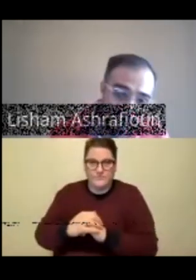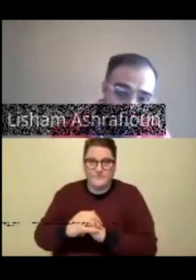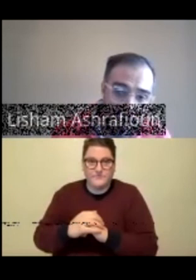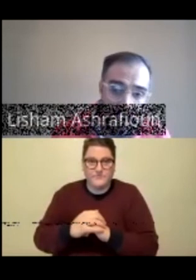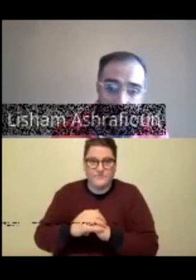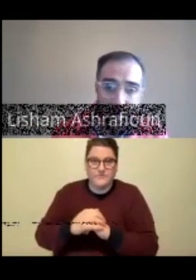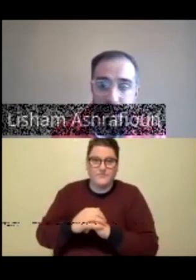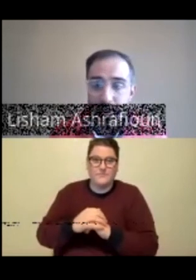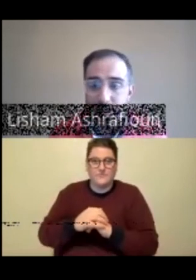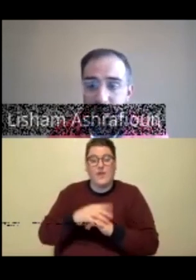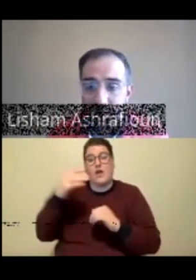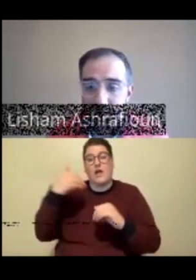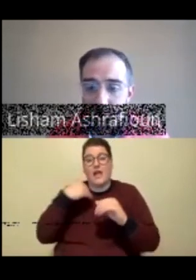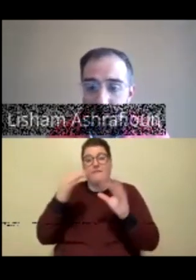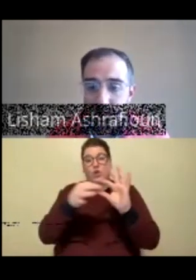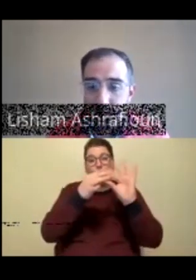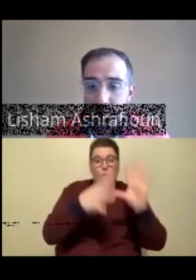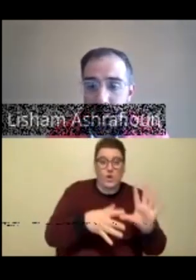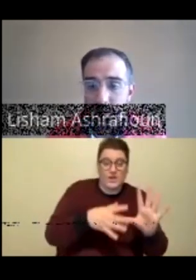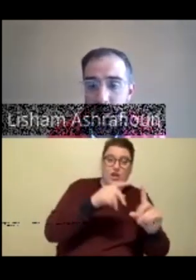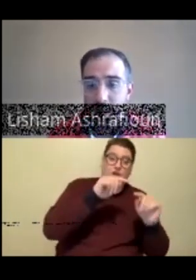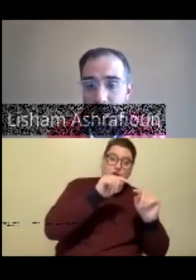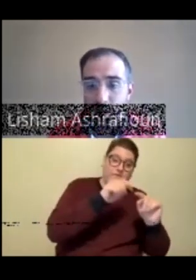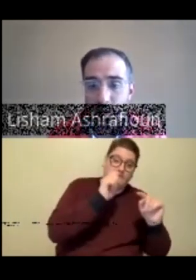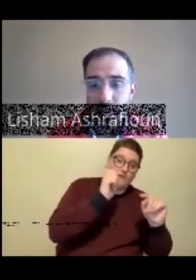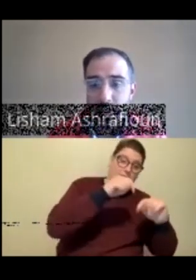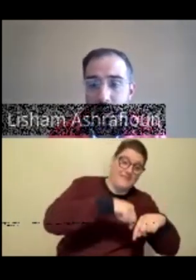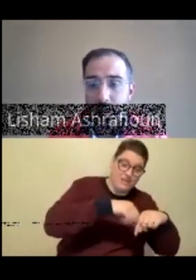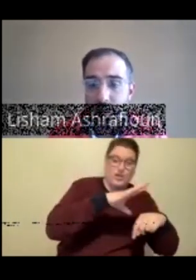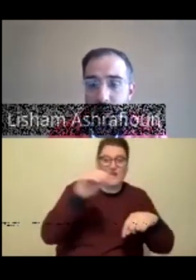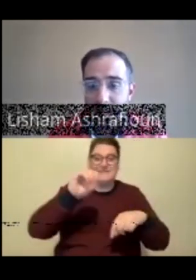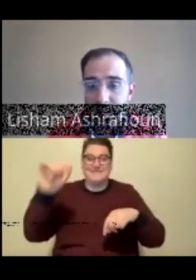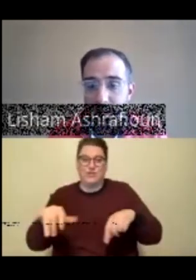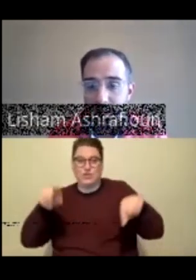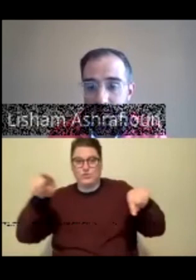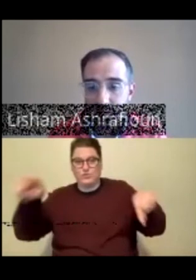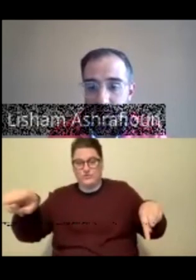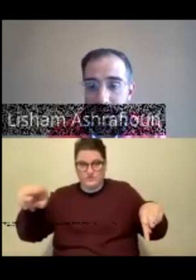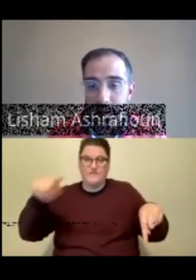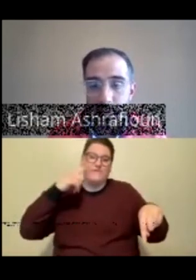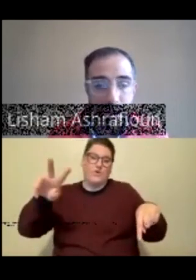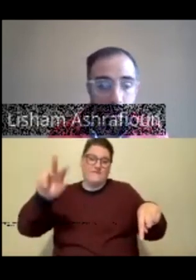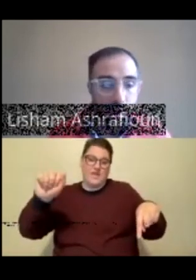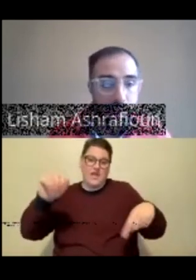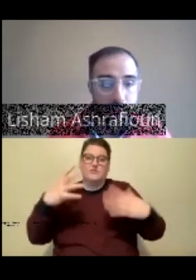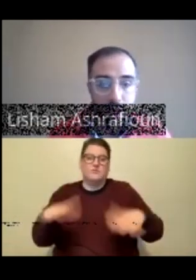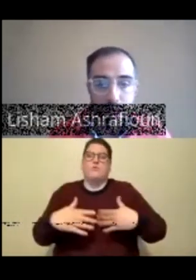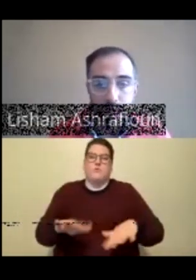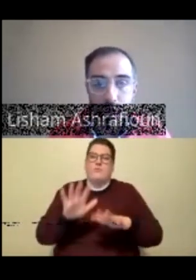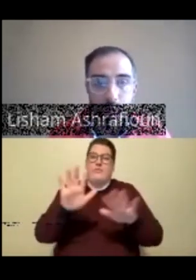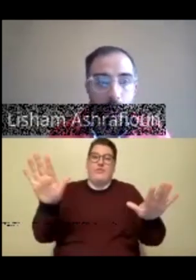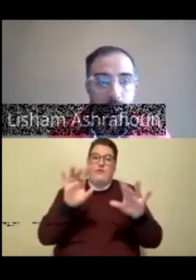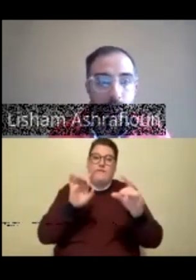on the VA side, and Dr. Steve Maisto from Syracuse University has joined us for the VA study, and his feedback on the manual has